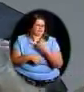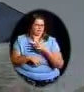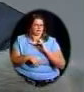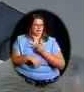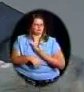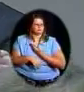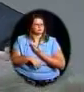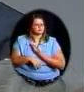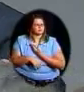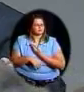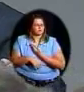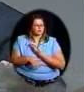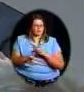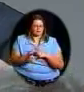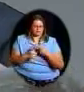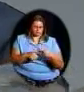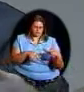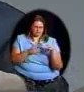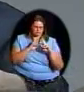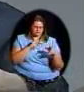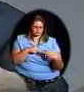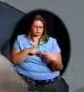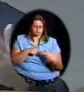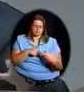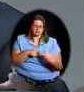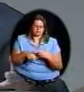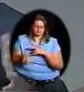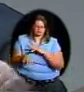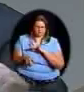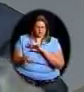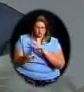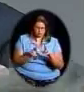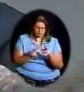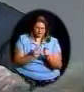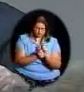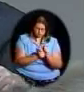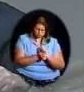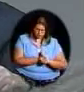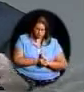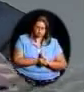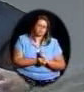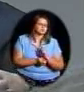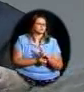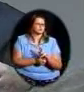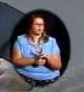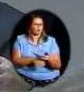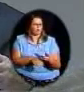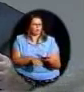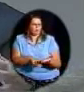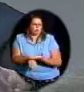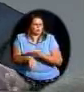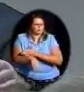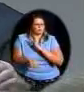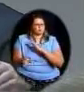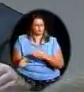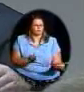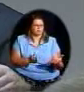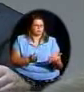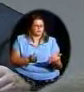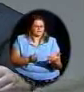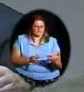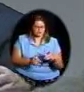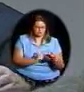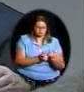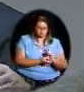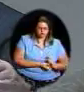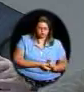we have to be responsive and on our toes to adjust and enhance any plan based on new information, changes in trends